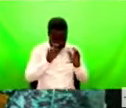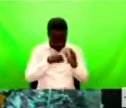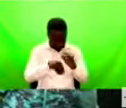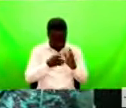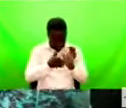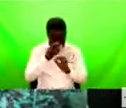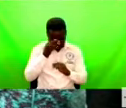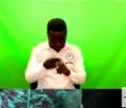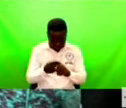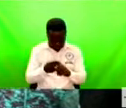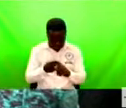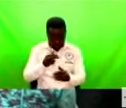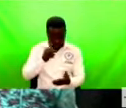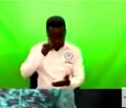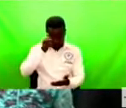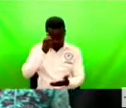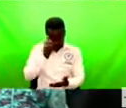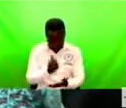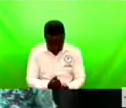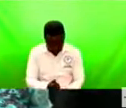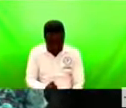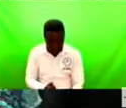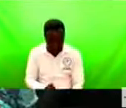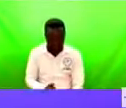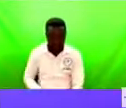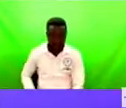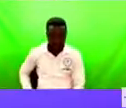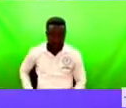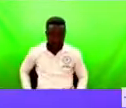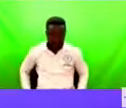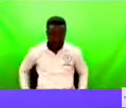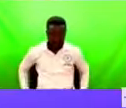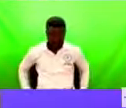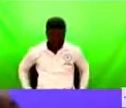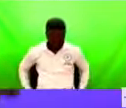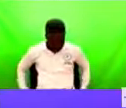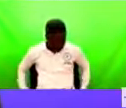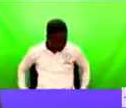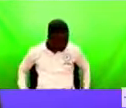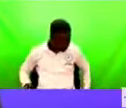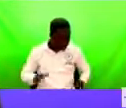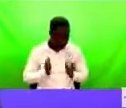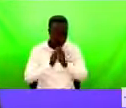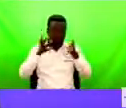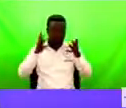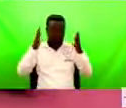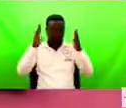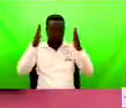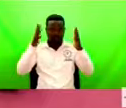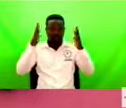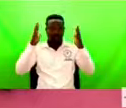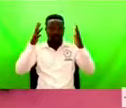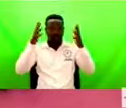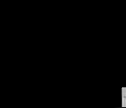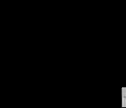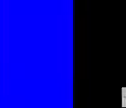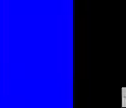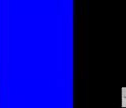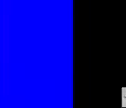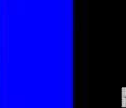name, amen. Amen. Shall we put our hands together for the Lord?